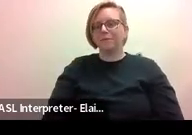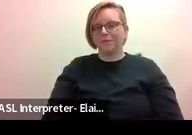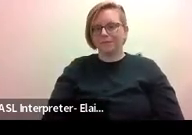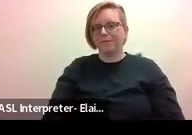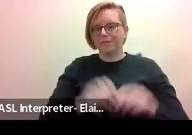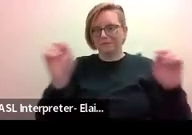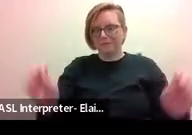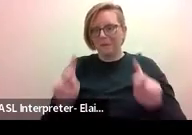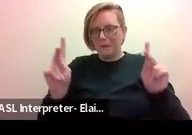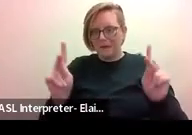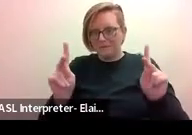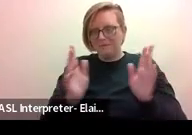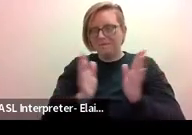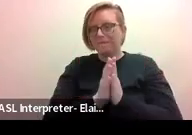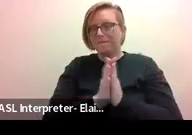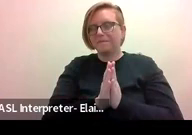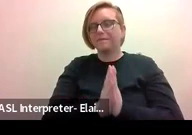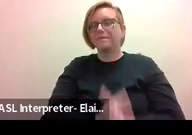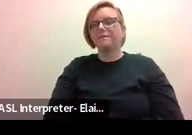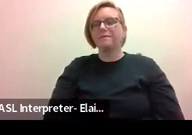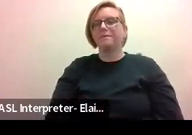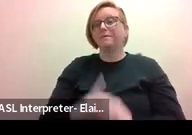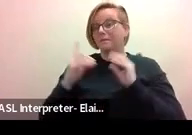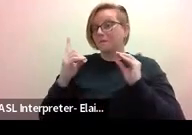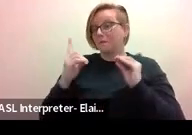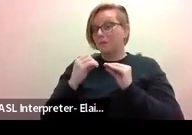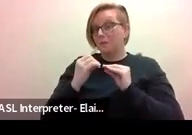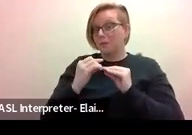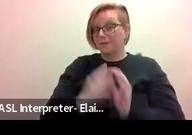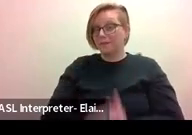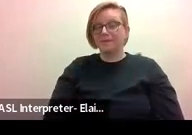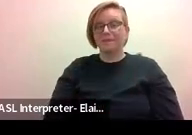Okay, how about one more?